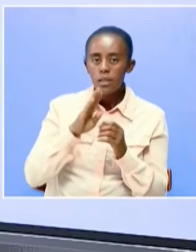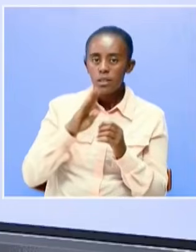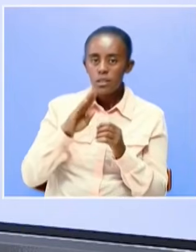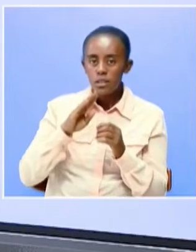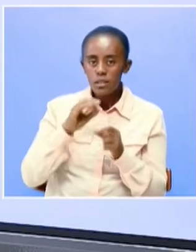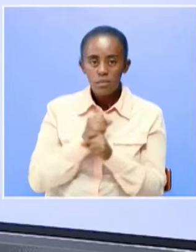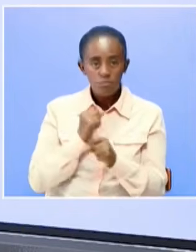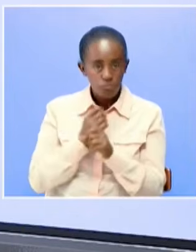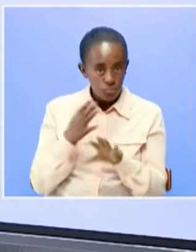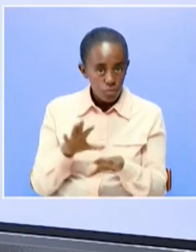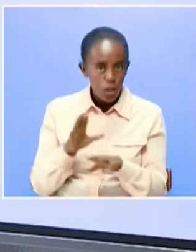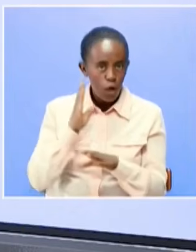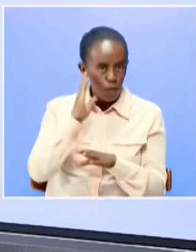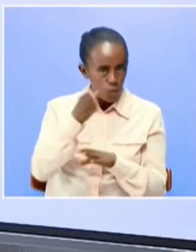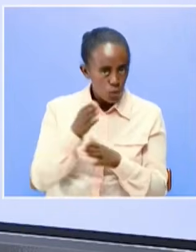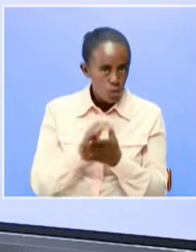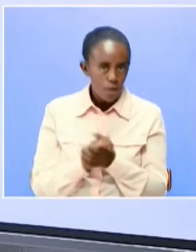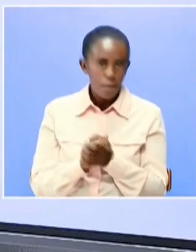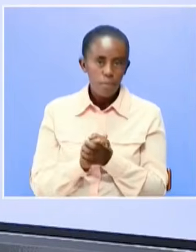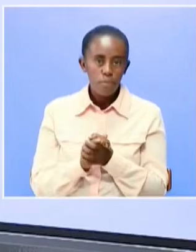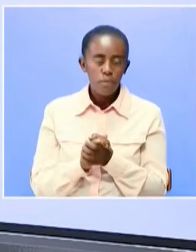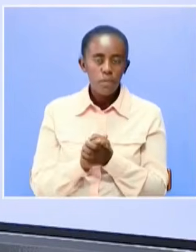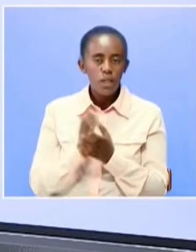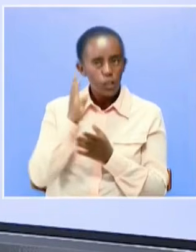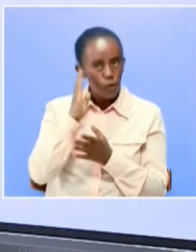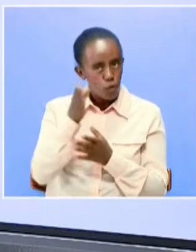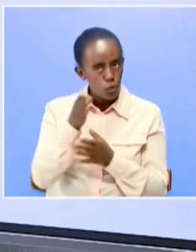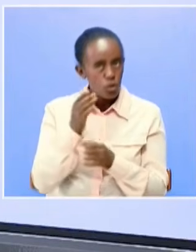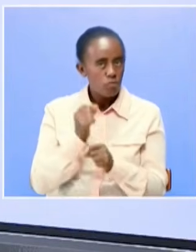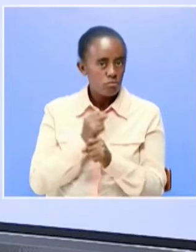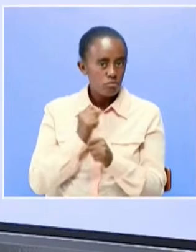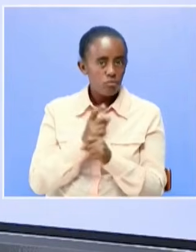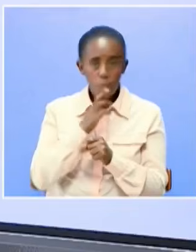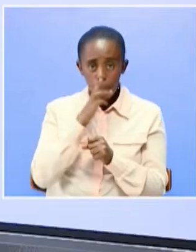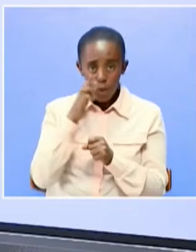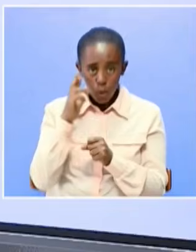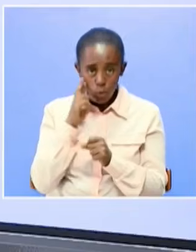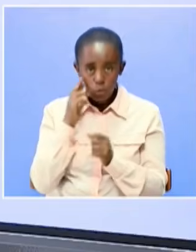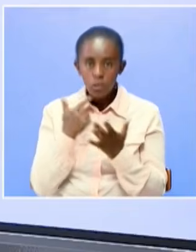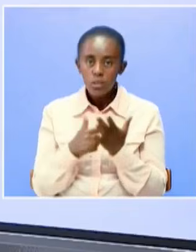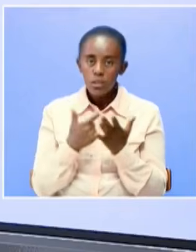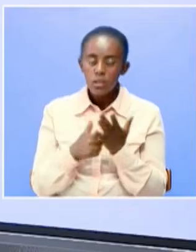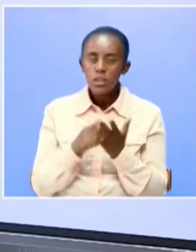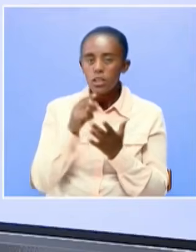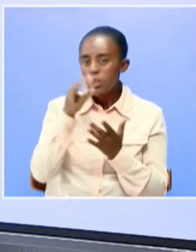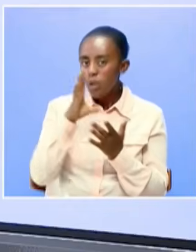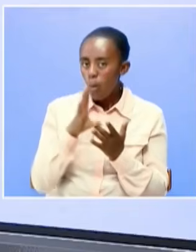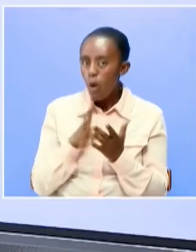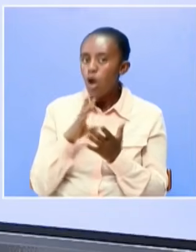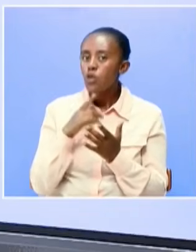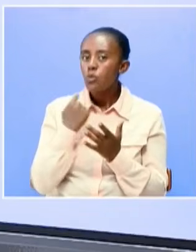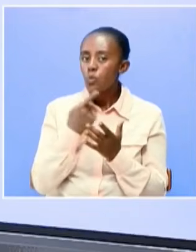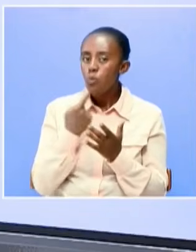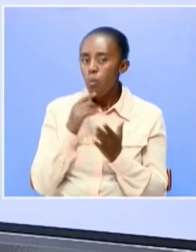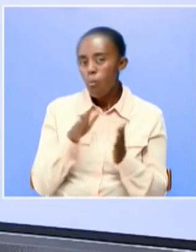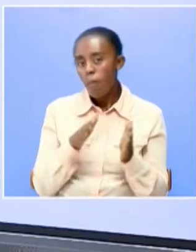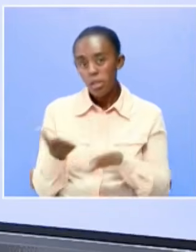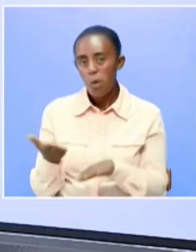future. Something which should be done in the future. Because this one is about someone who passed